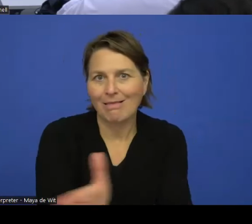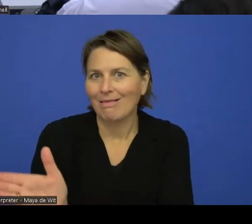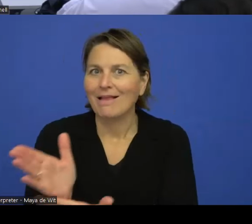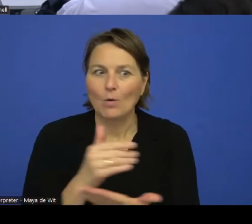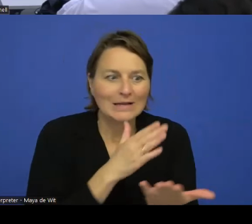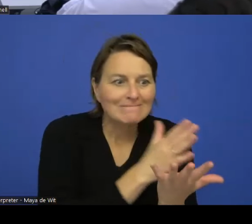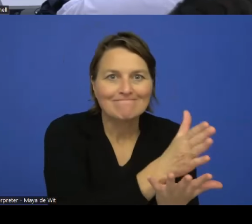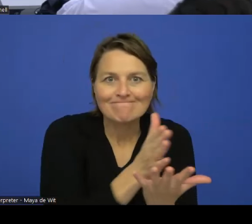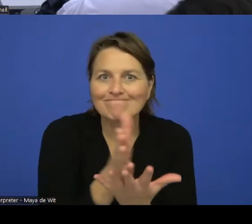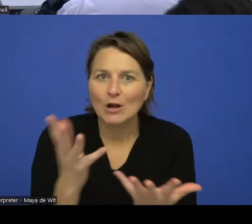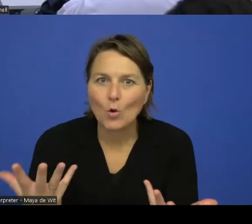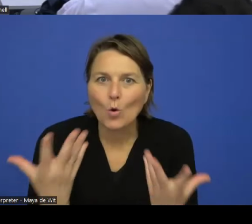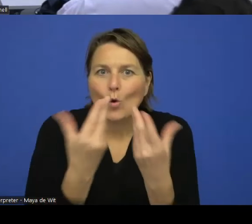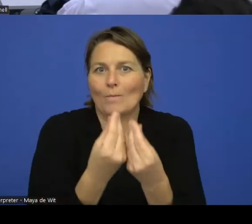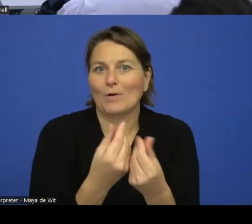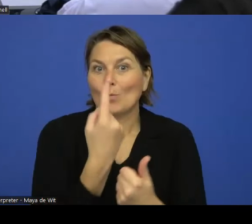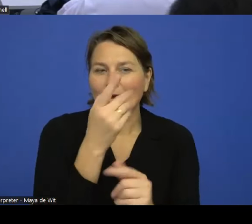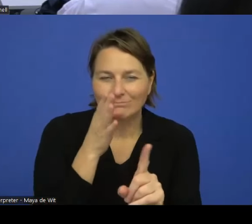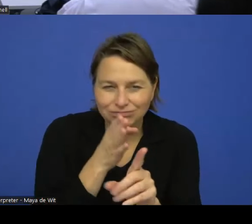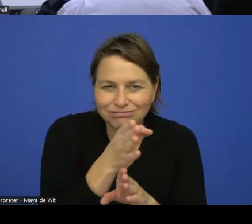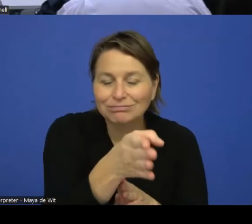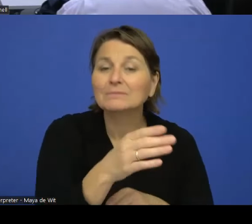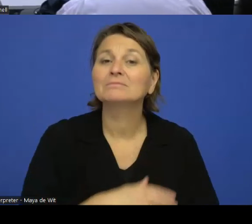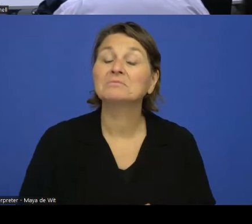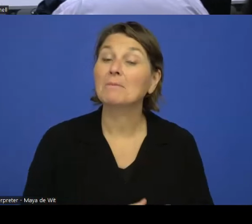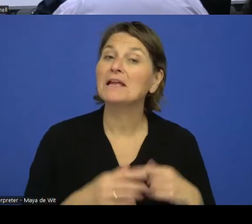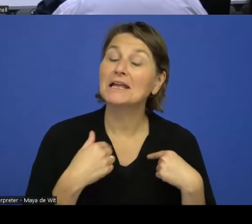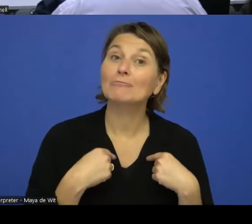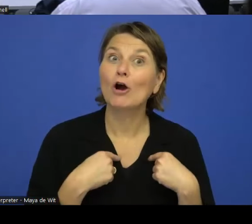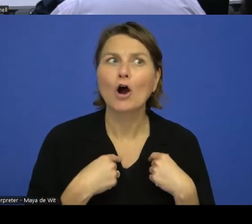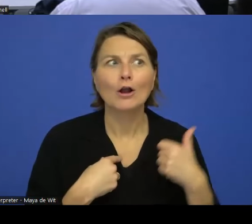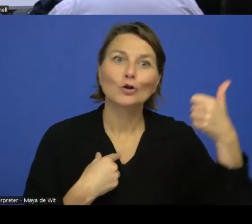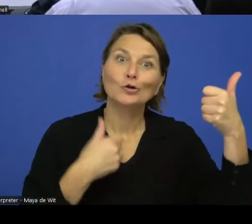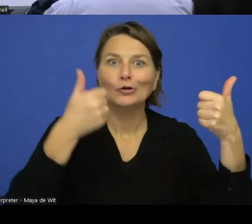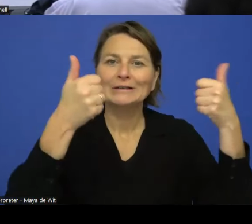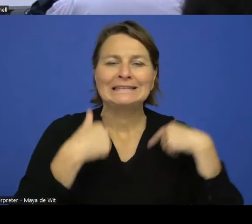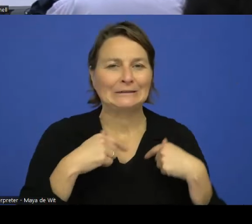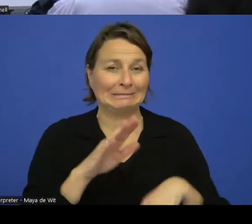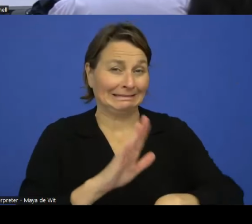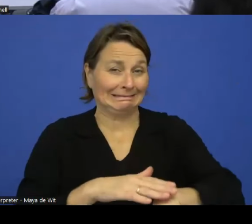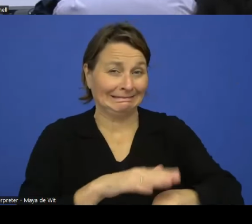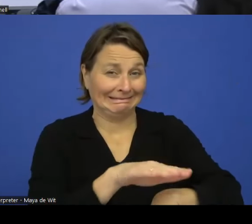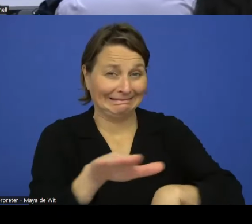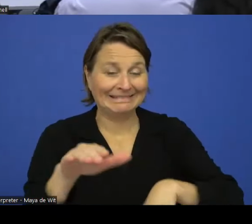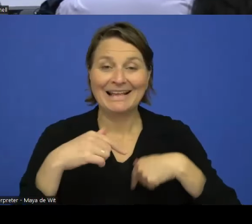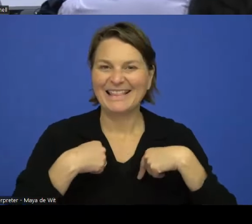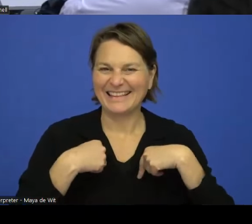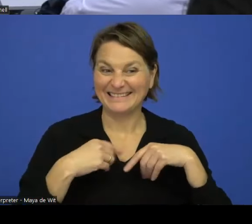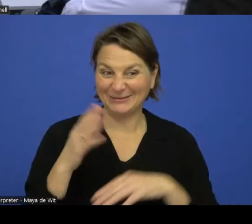disciplines. Sometimes with more success than others, it has to be said. So I'm going to forewarn you, there is in this course, this